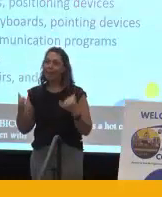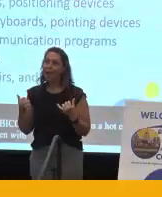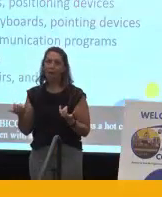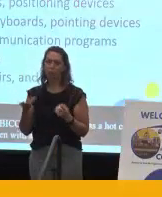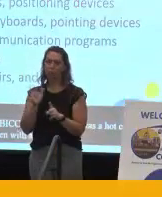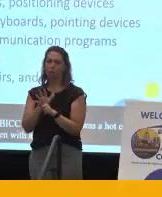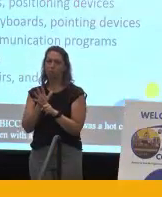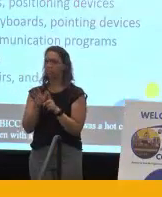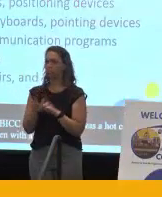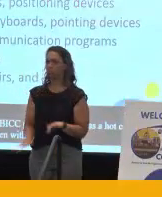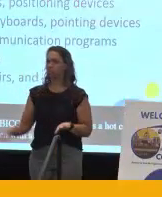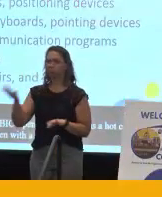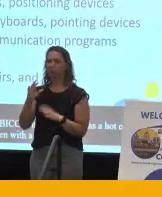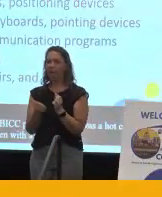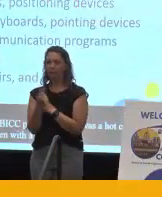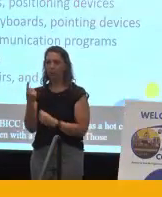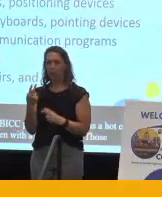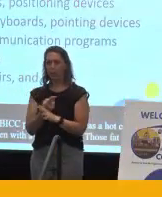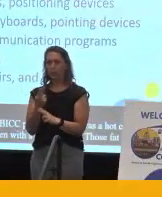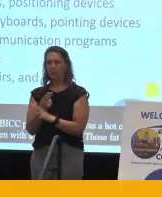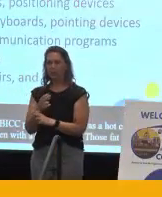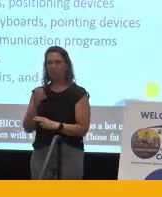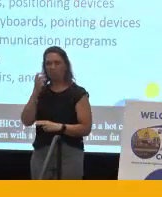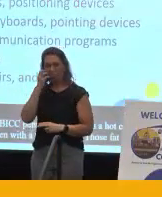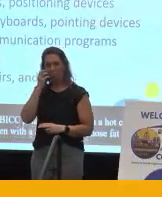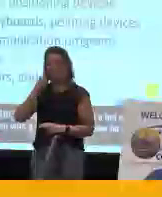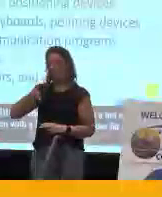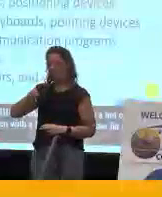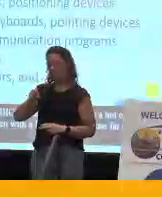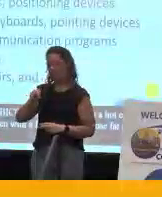part of regular, everyday, universal design.